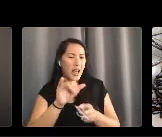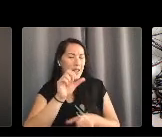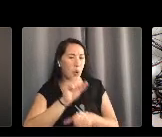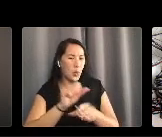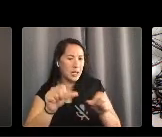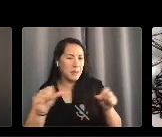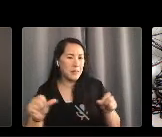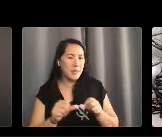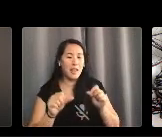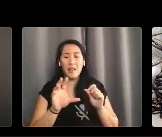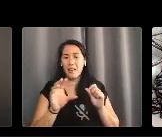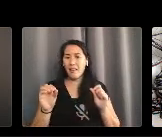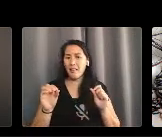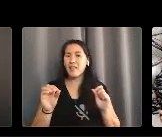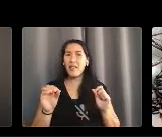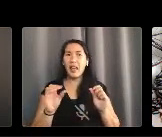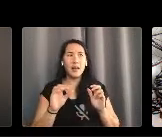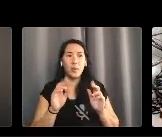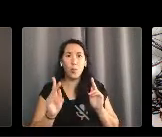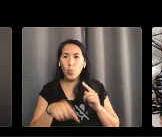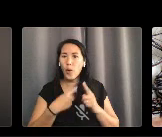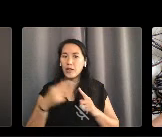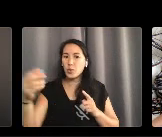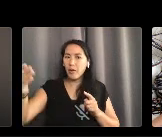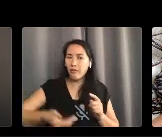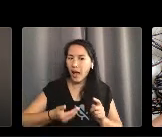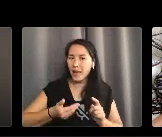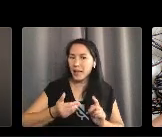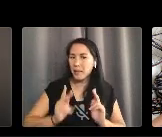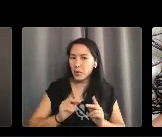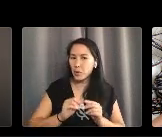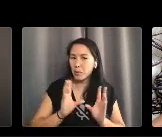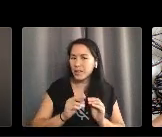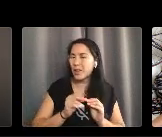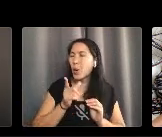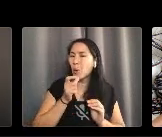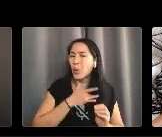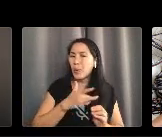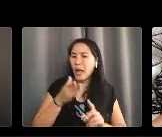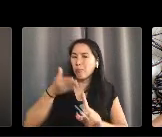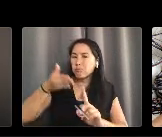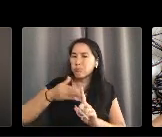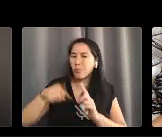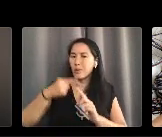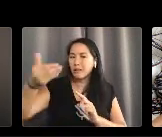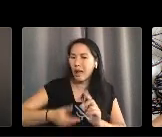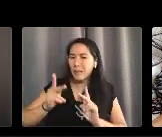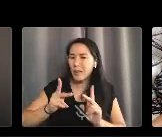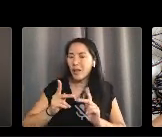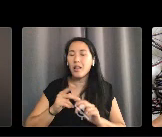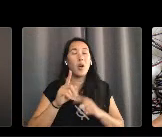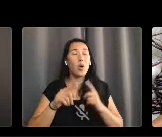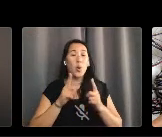affect the people you invite to a meeting? Who do you speak to more easily and whose opinions influence your own decision-making? And the last